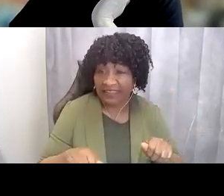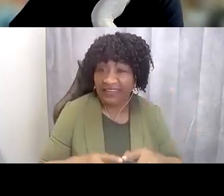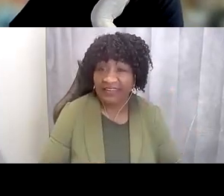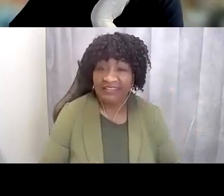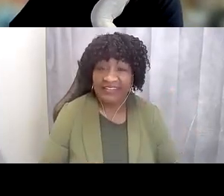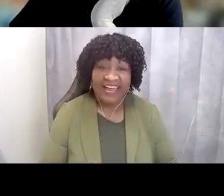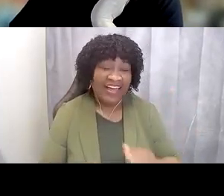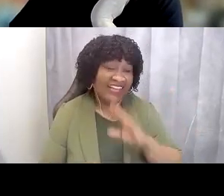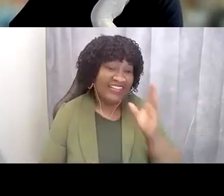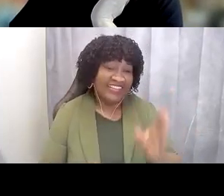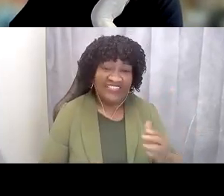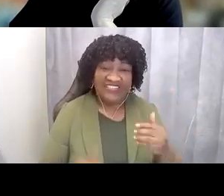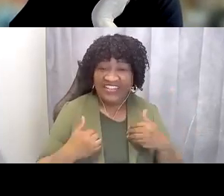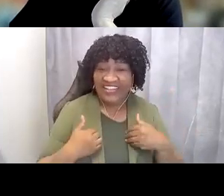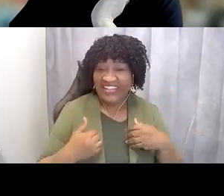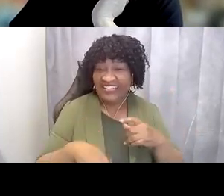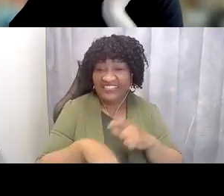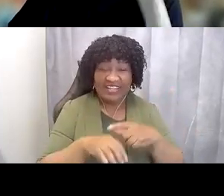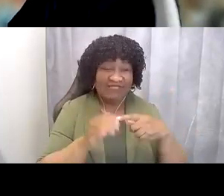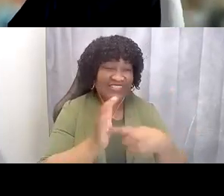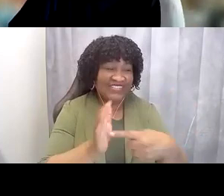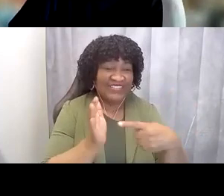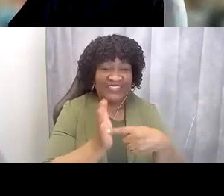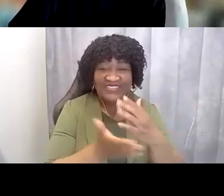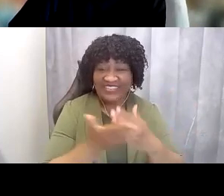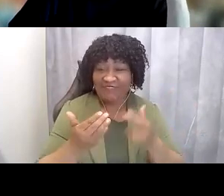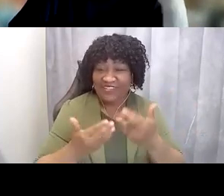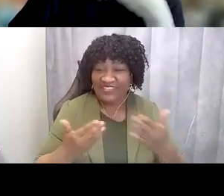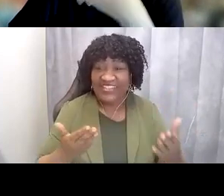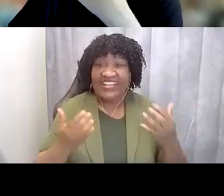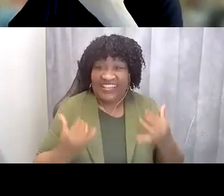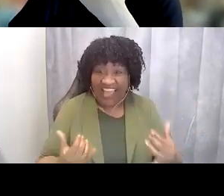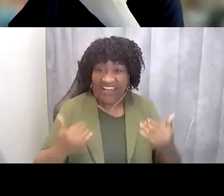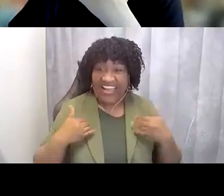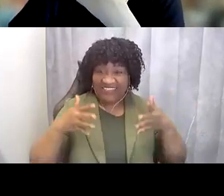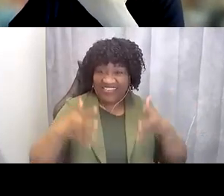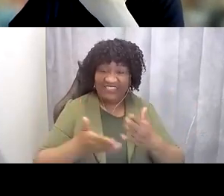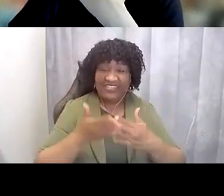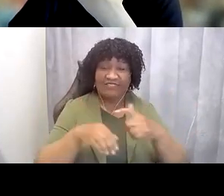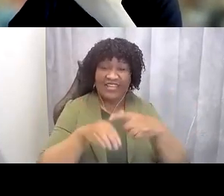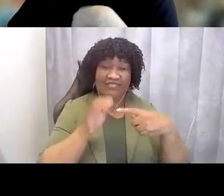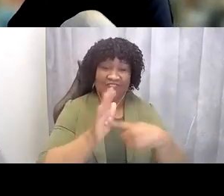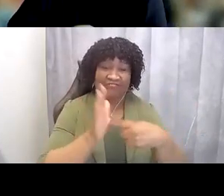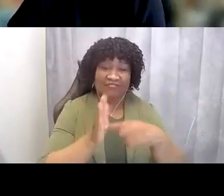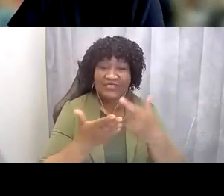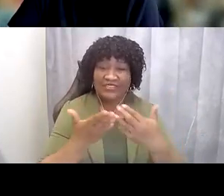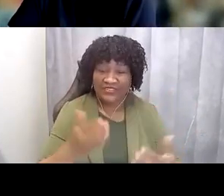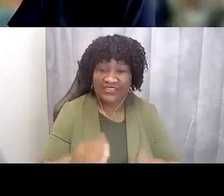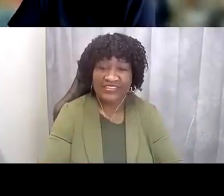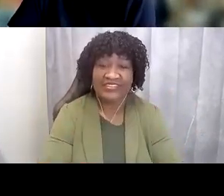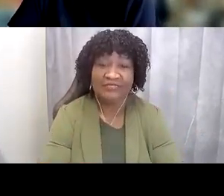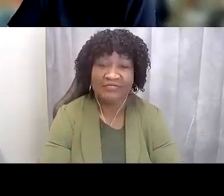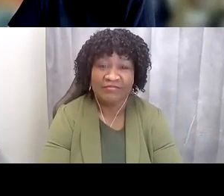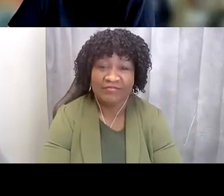time to show you resources, so I'm super excited I can show you resources. I did mean to bring we